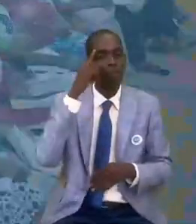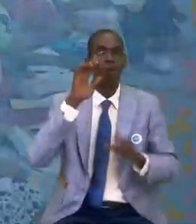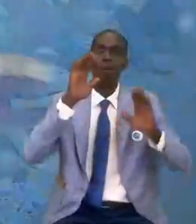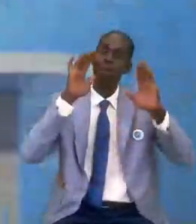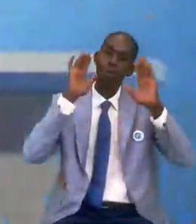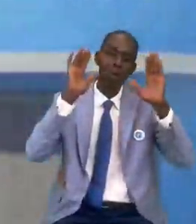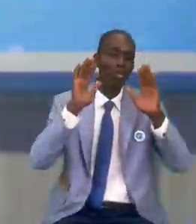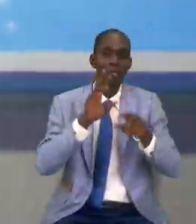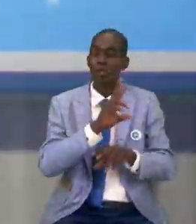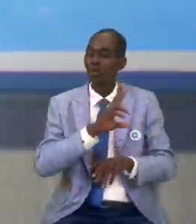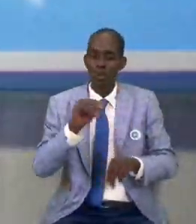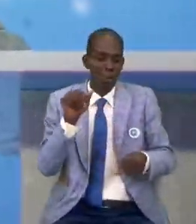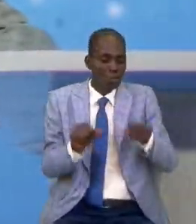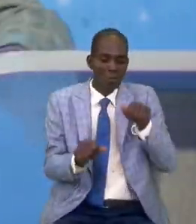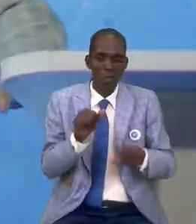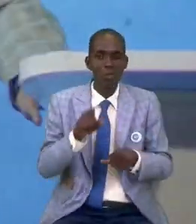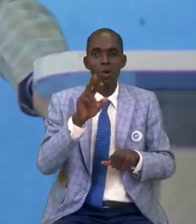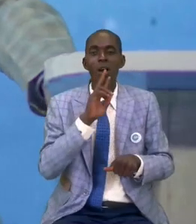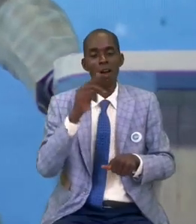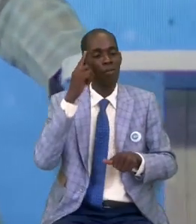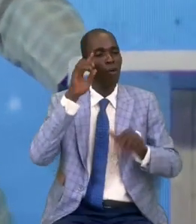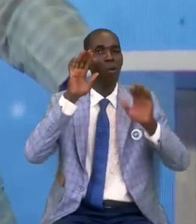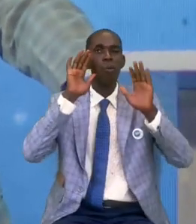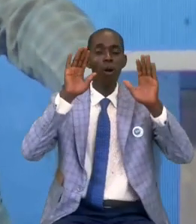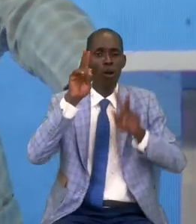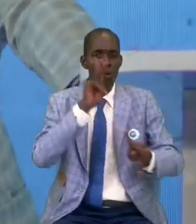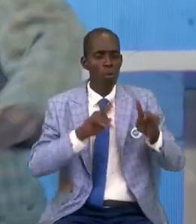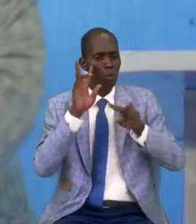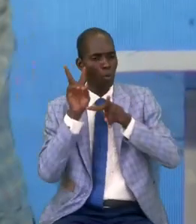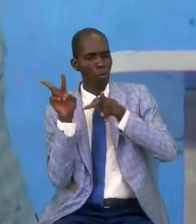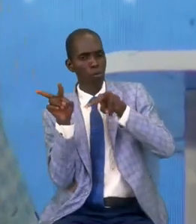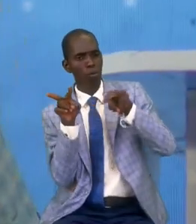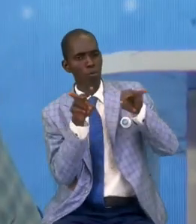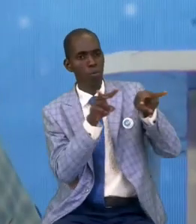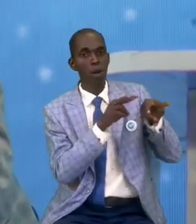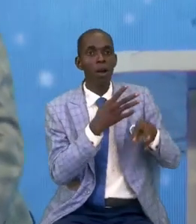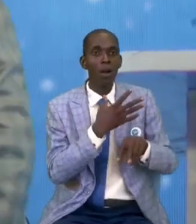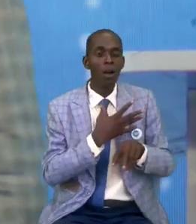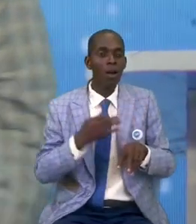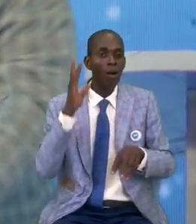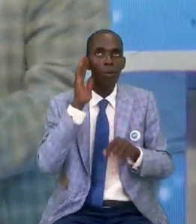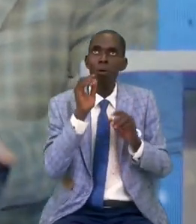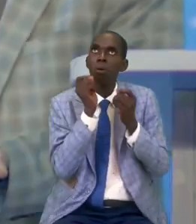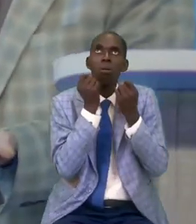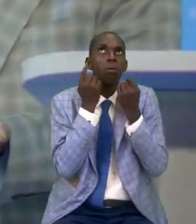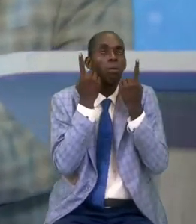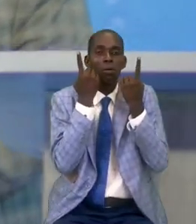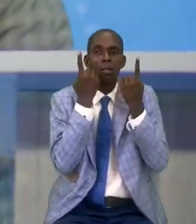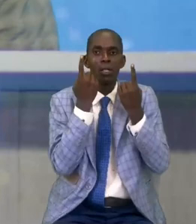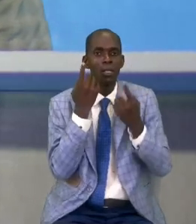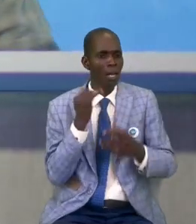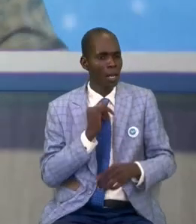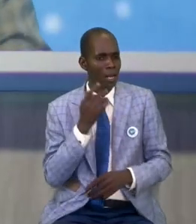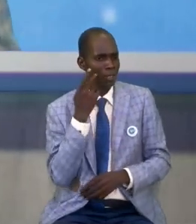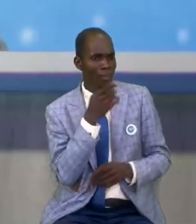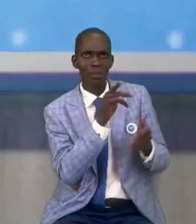you and they will wonder. Look at the man I saw yesterday. He was lame, was crawling on the ground. And then they see you